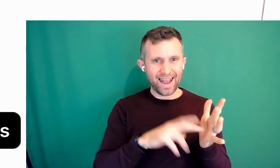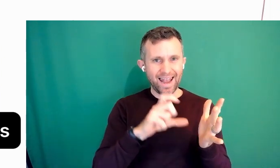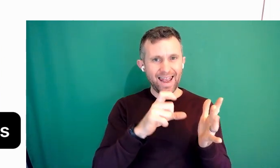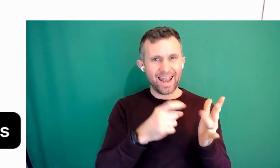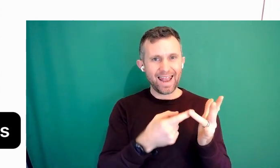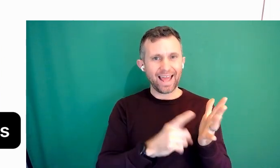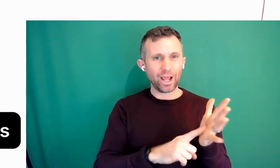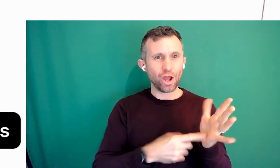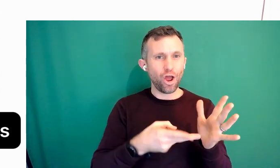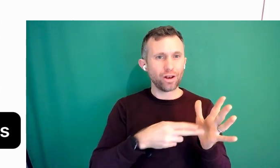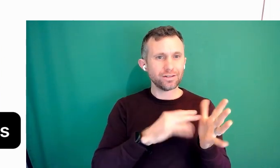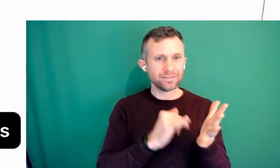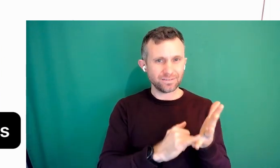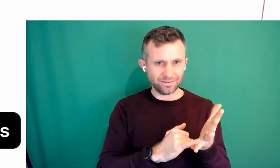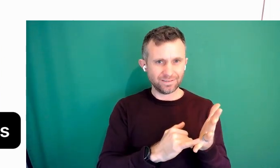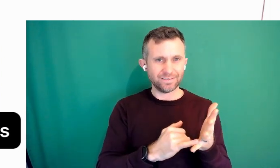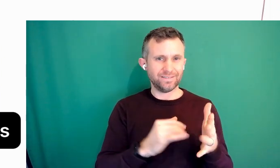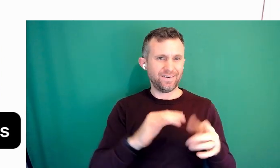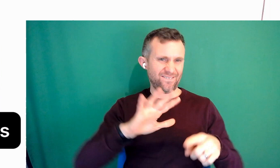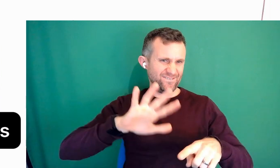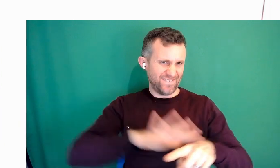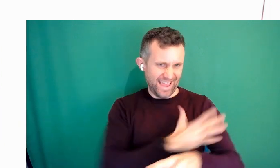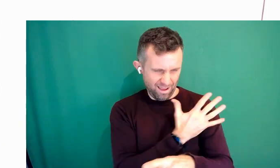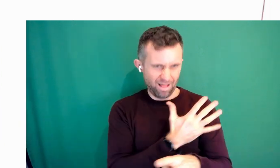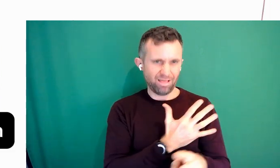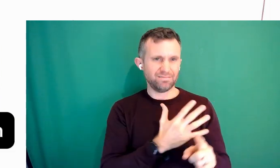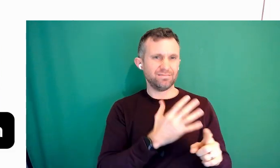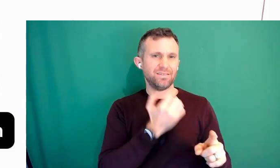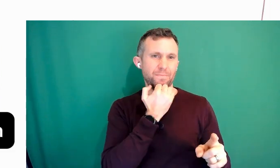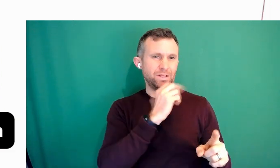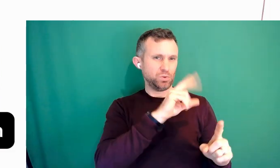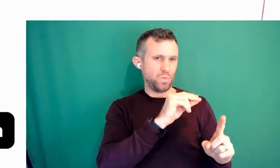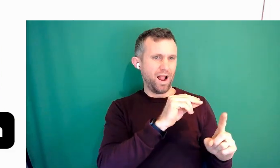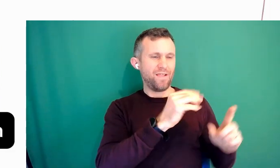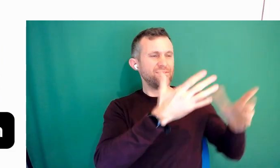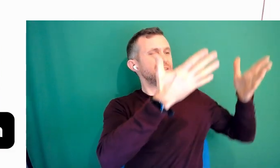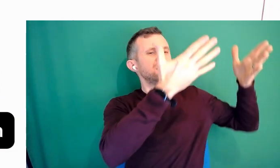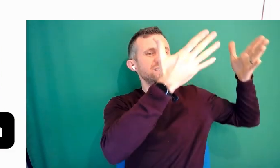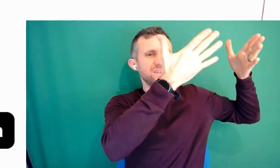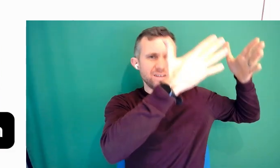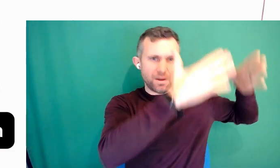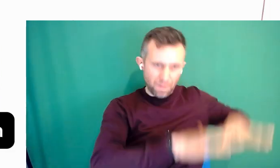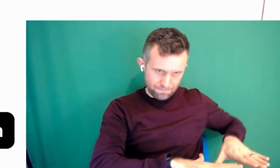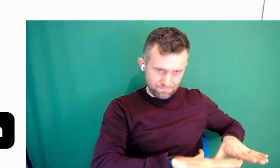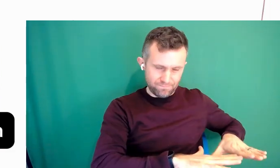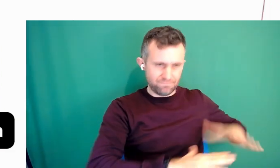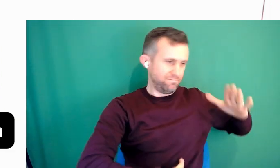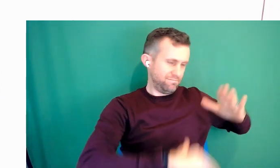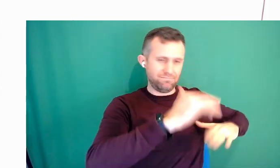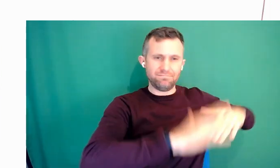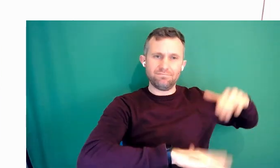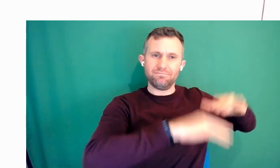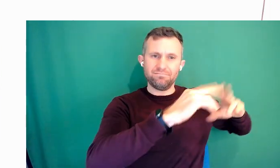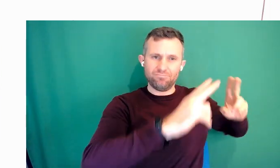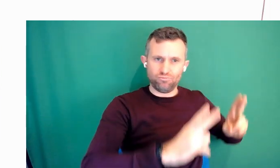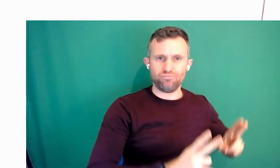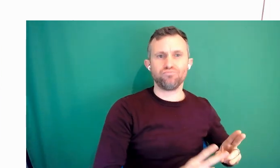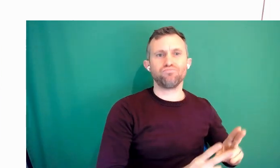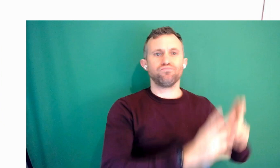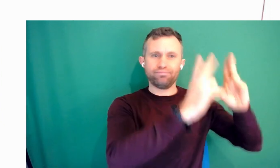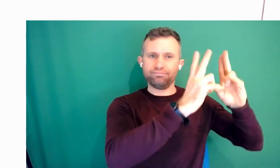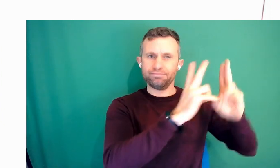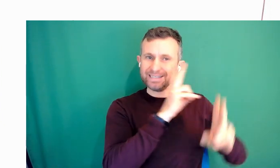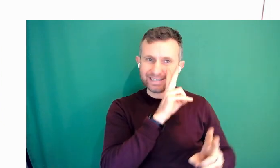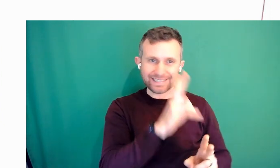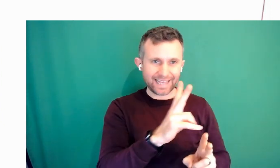Most of his collection was kept there in the hopes that his sons would be inspired by the collection and want to